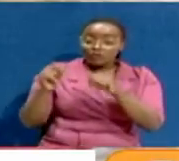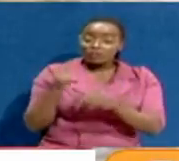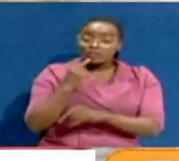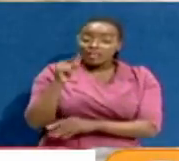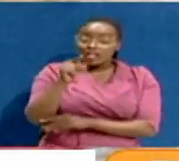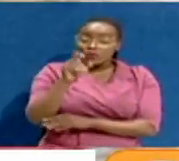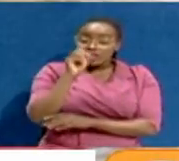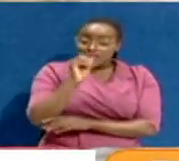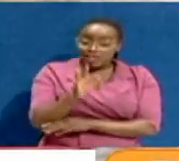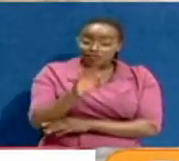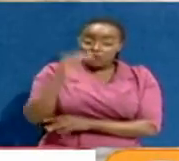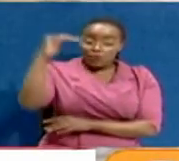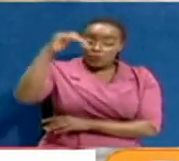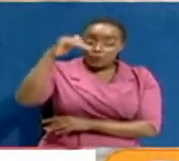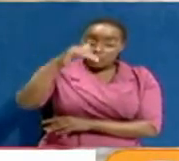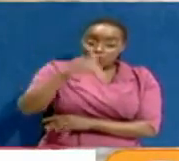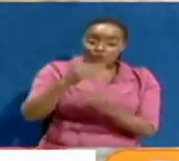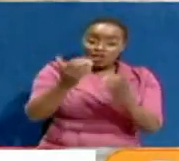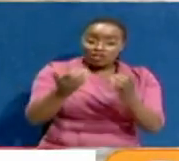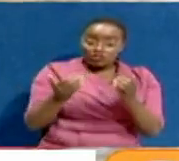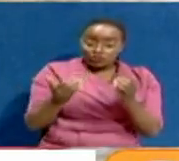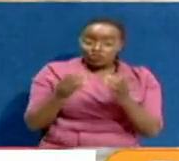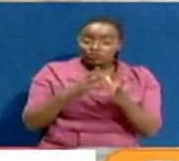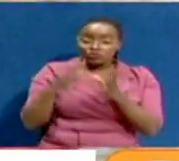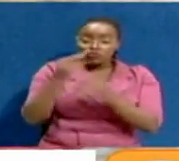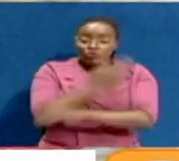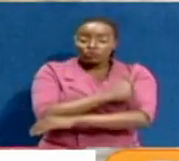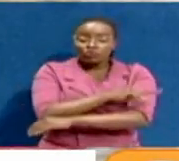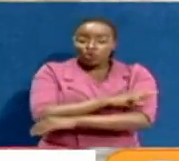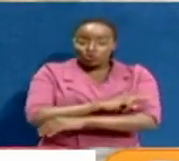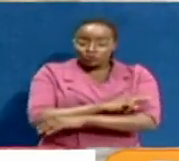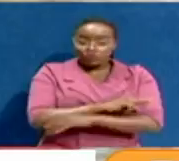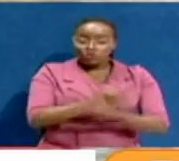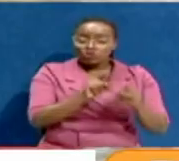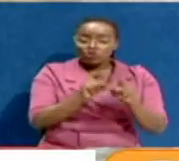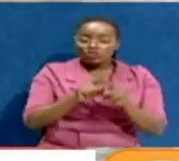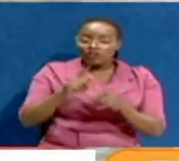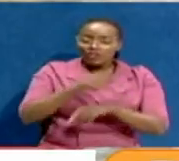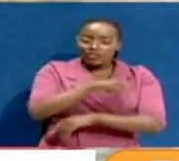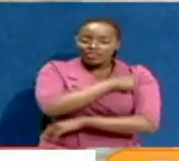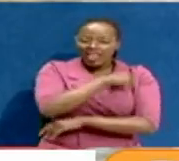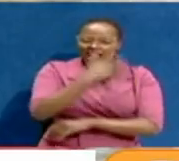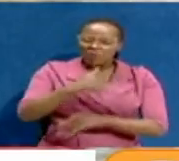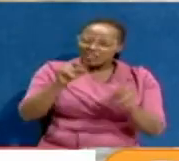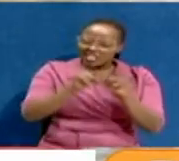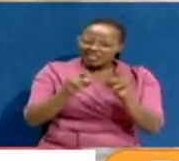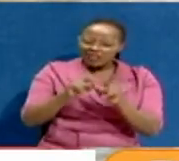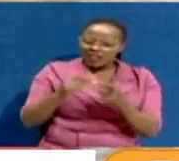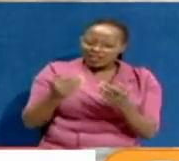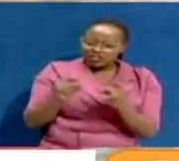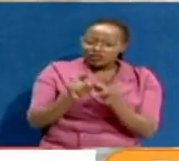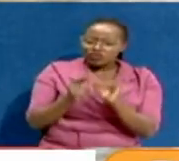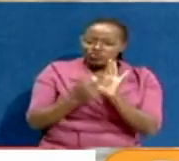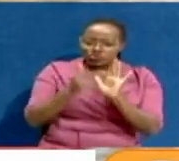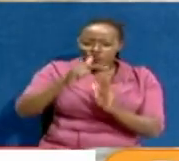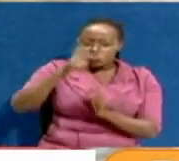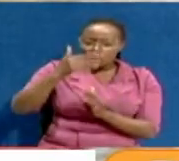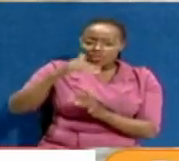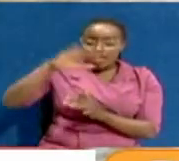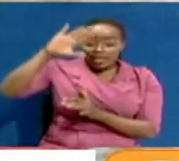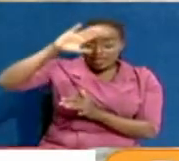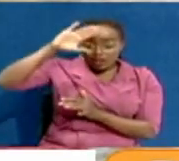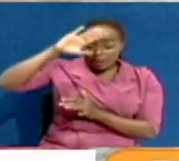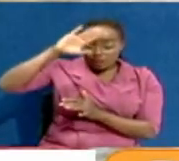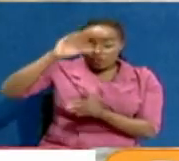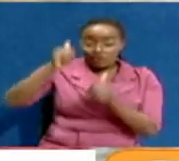tells you whether it's going down and you need to get to hospital. Thermometers are really just to tell you about the temperature. We know